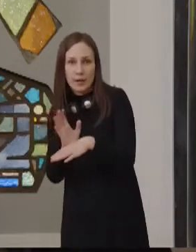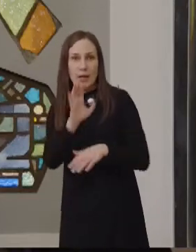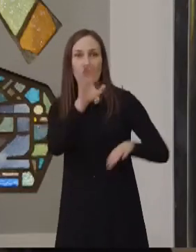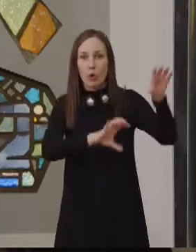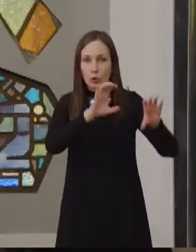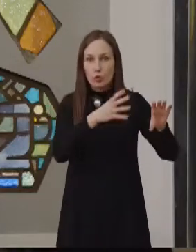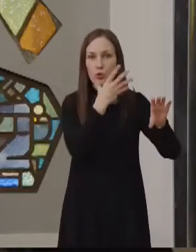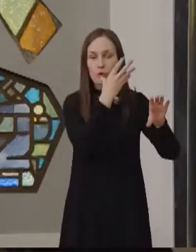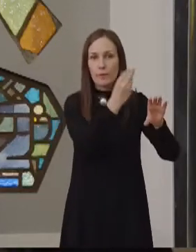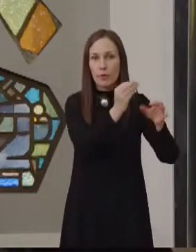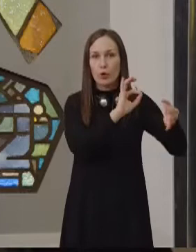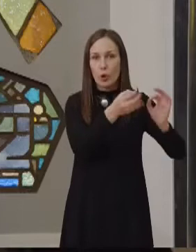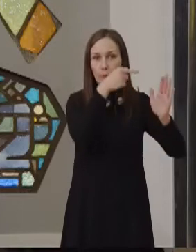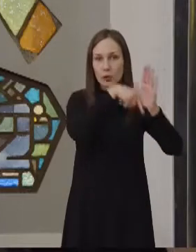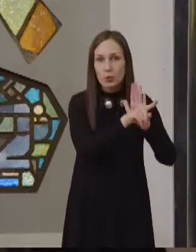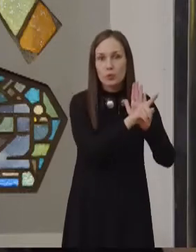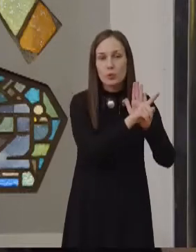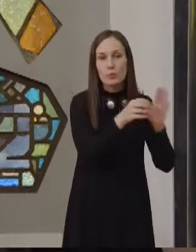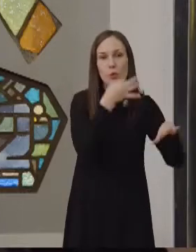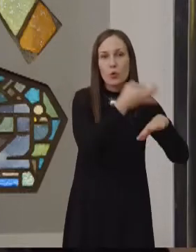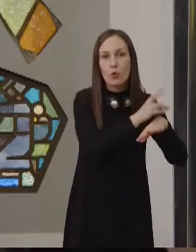The Constitution